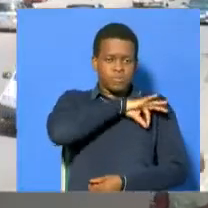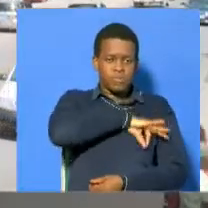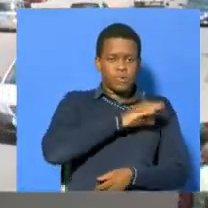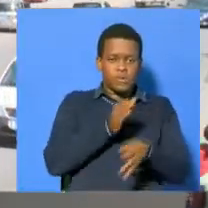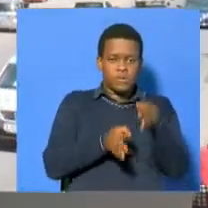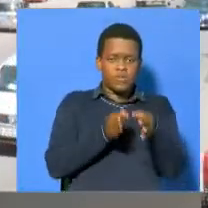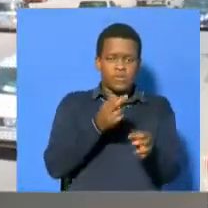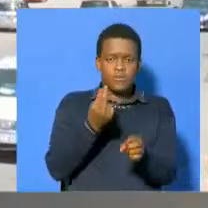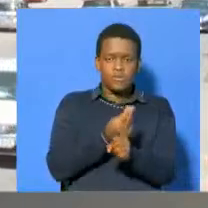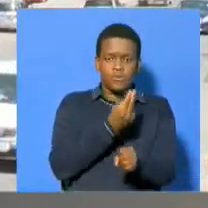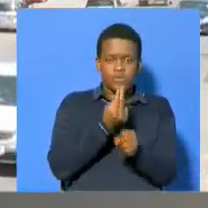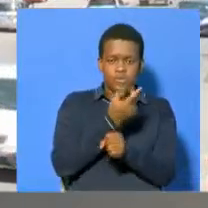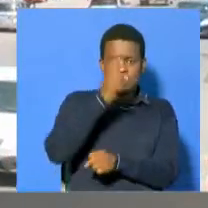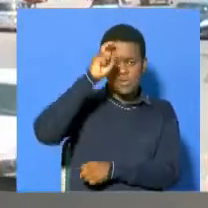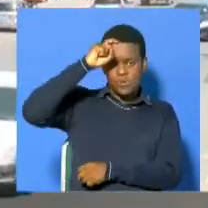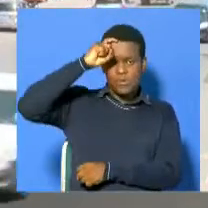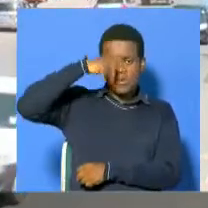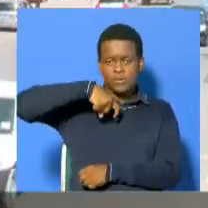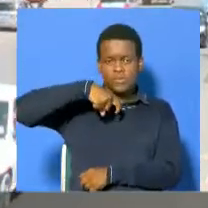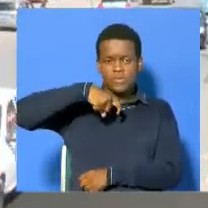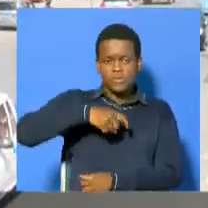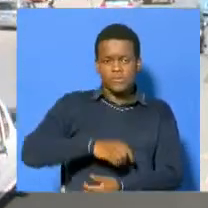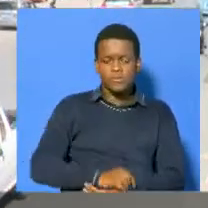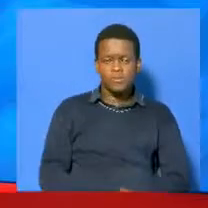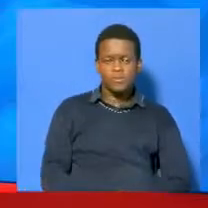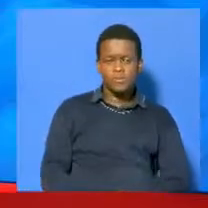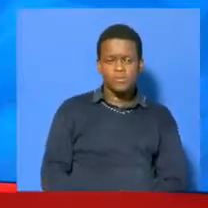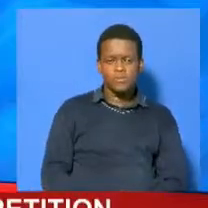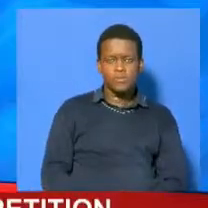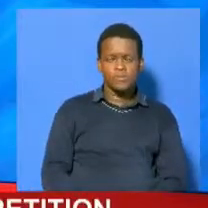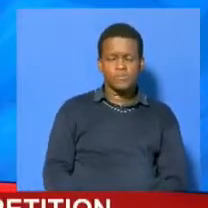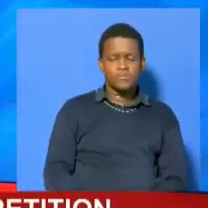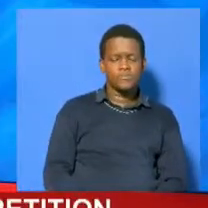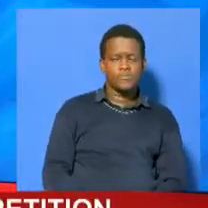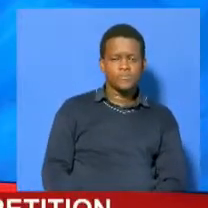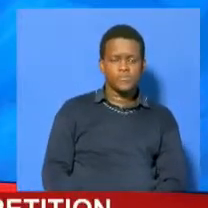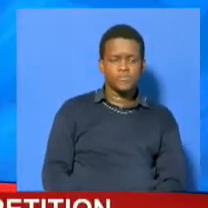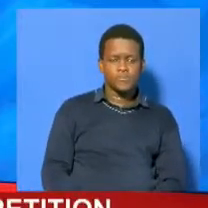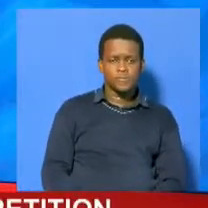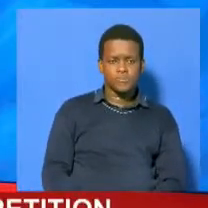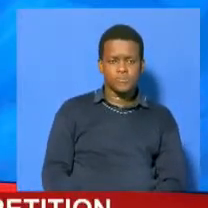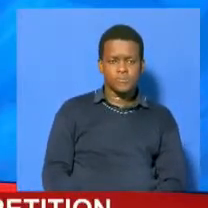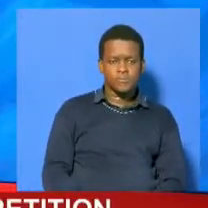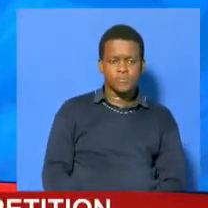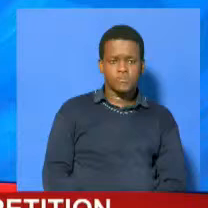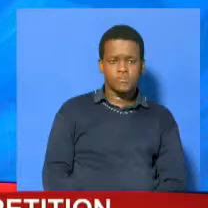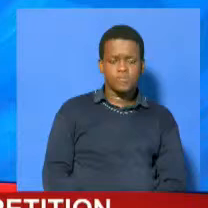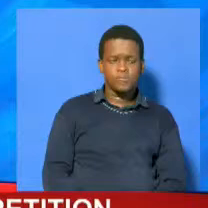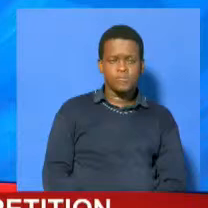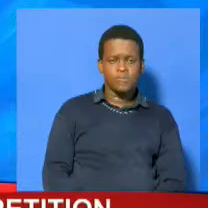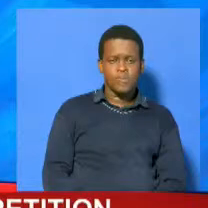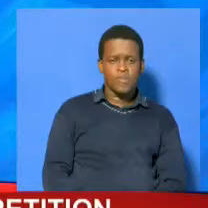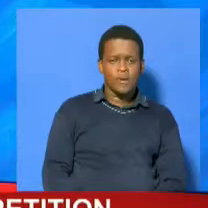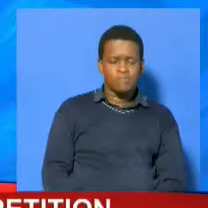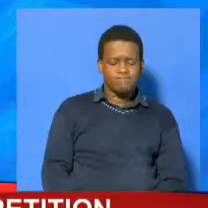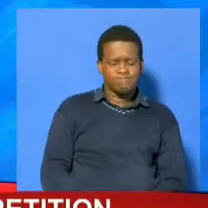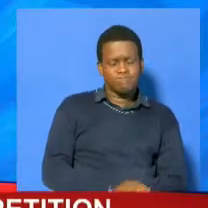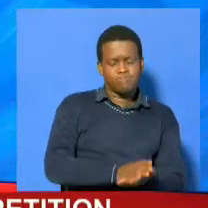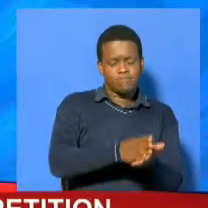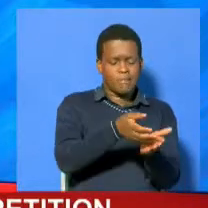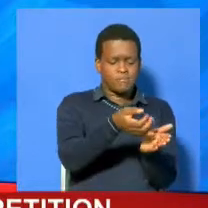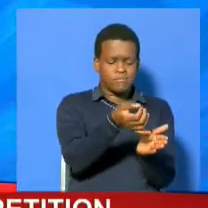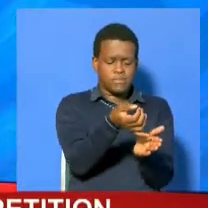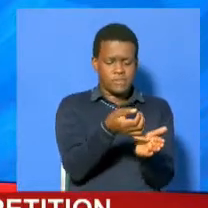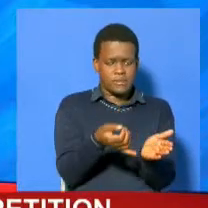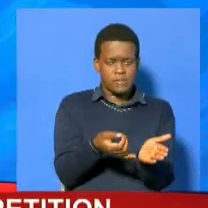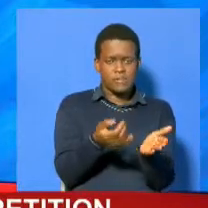use. Yenge Malimoyo, BTV News, Gaborone. The creative industry has the potential to unite